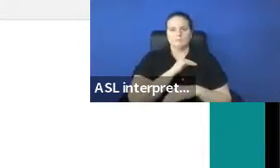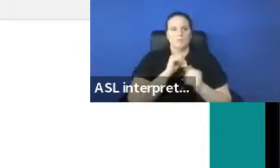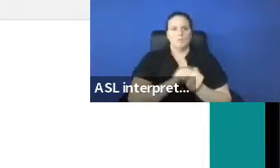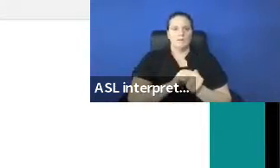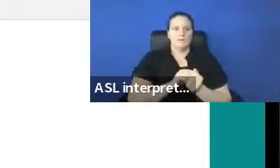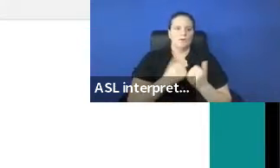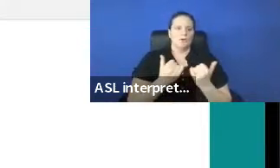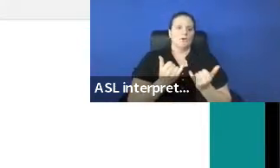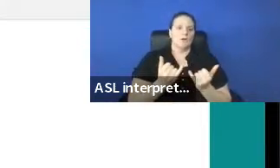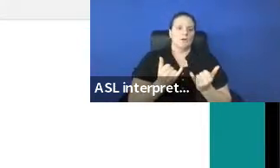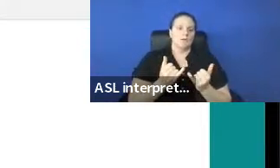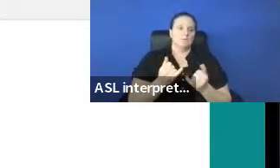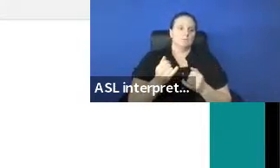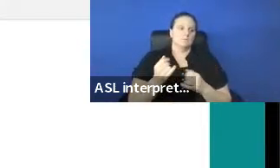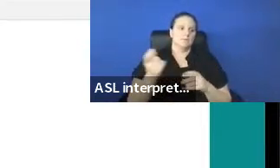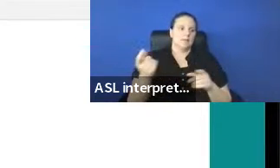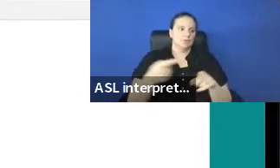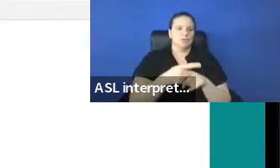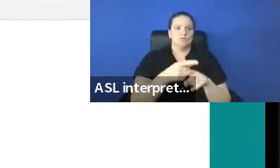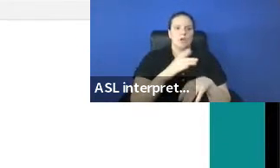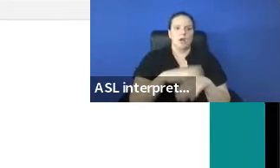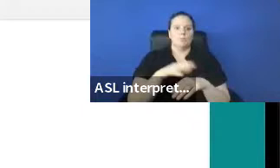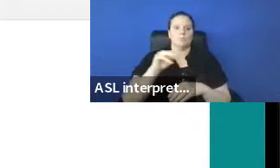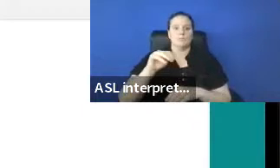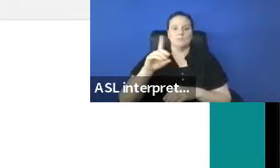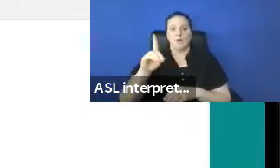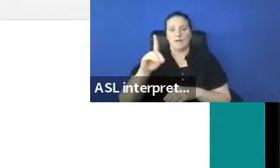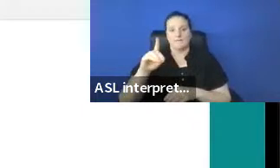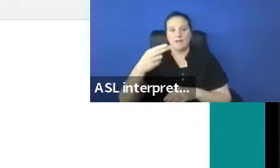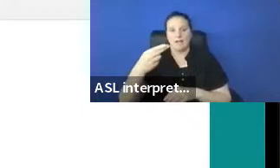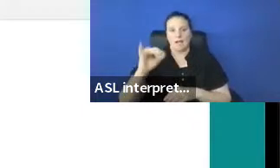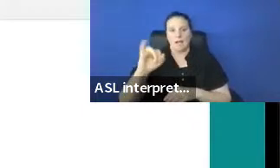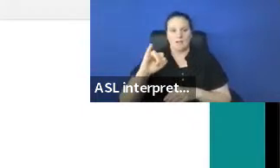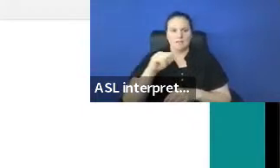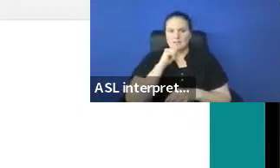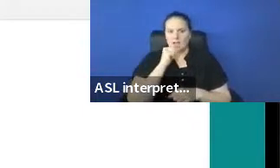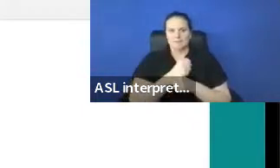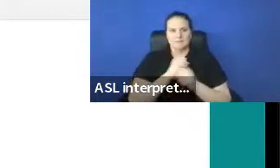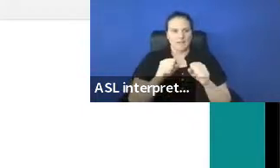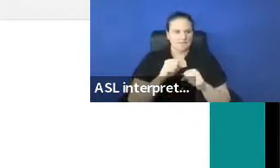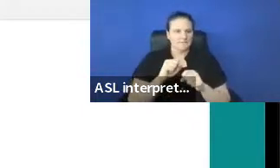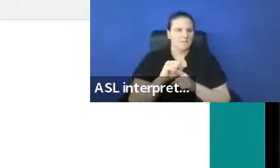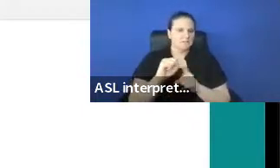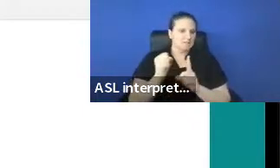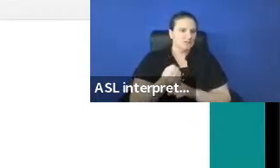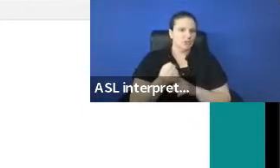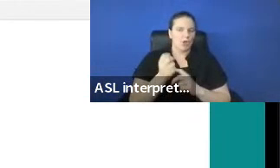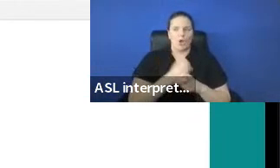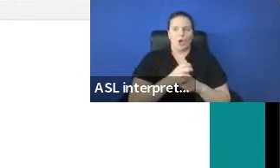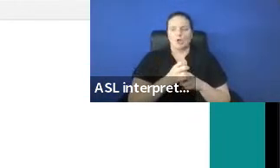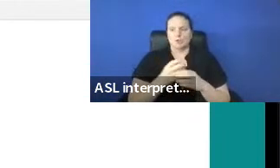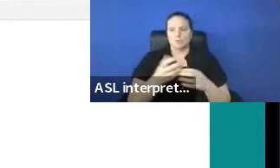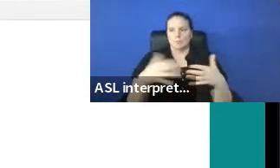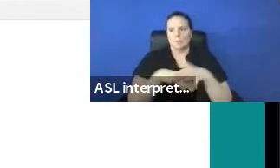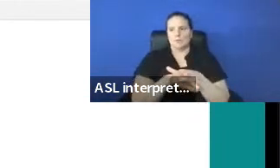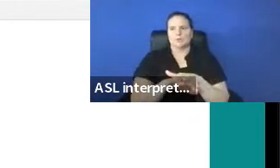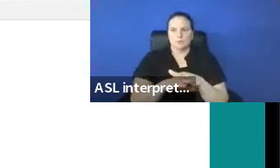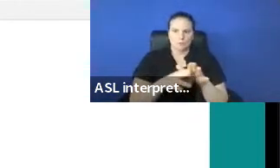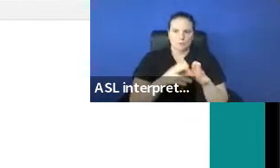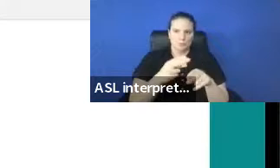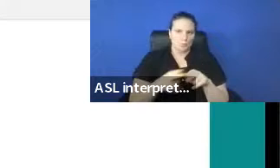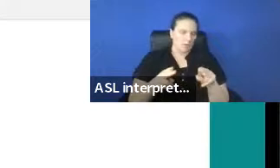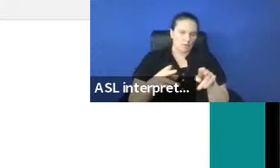and Hayden Island. We heard a lot about unsafe conditions, hard to merge, short